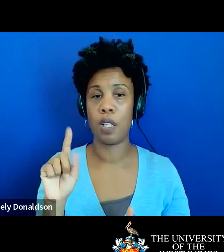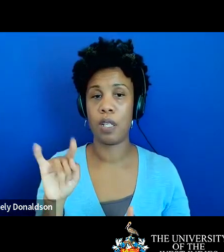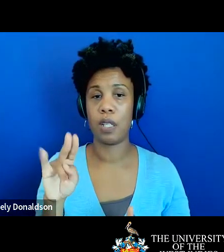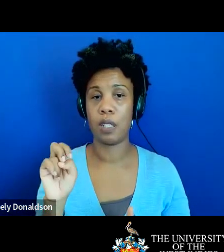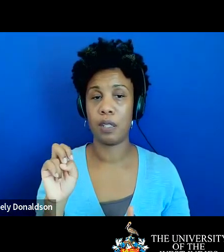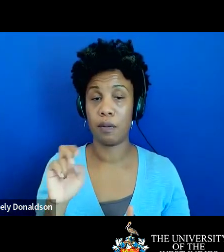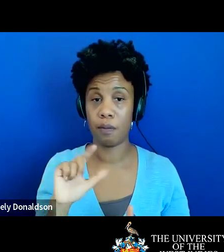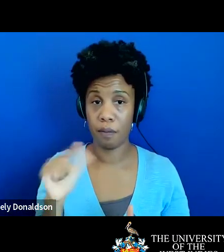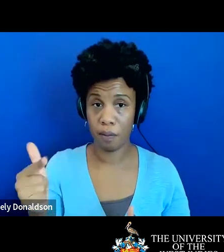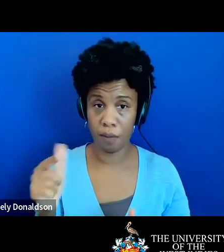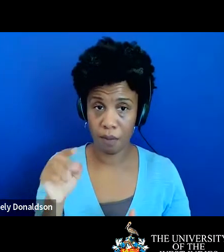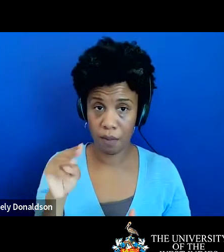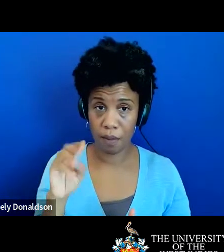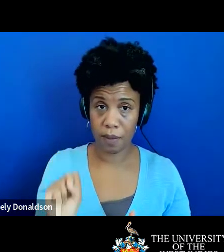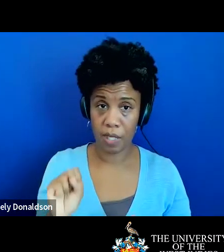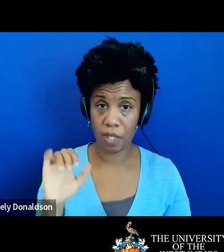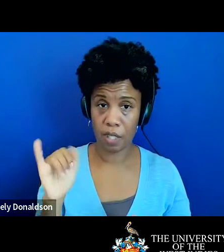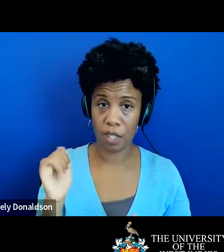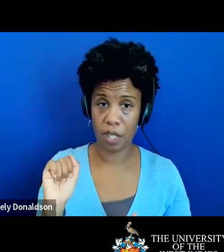So, Ms. Jacoby.